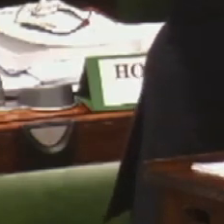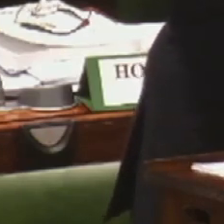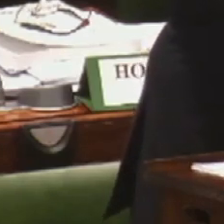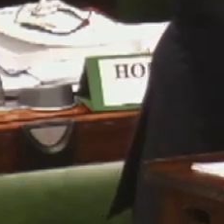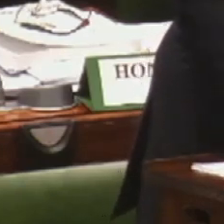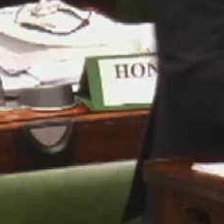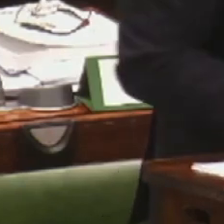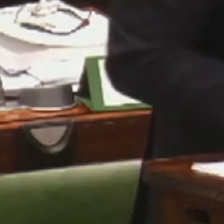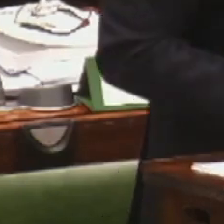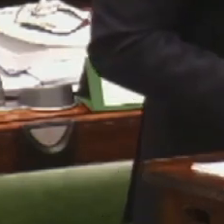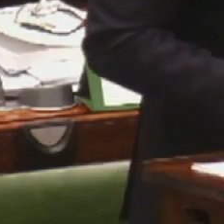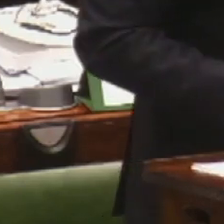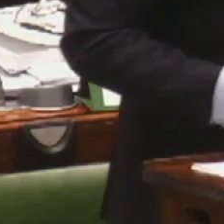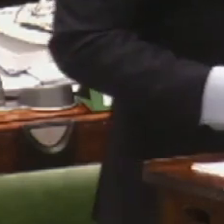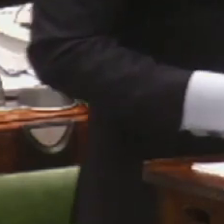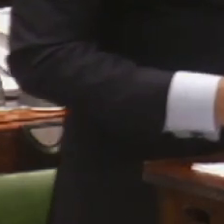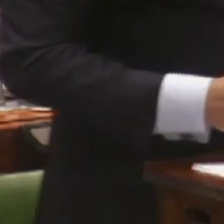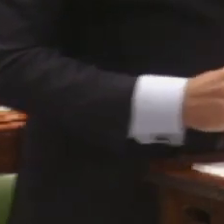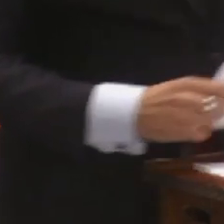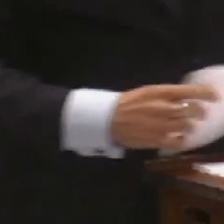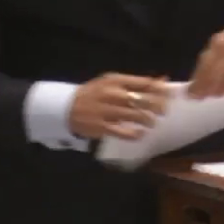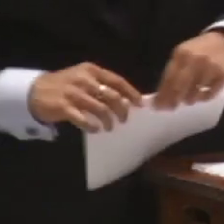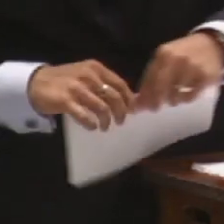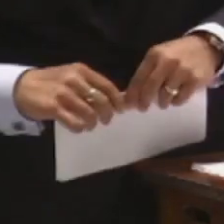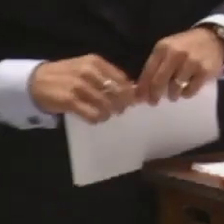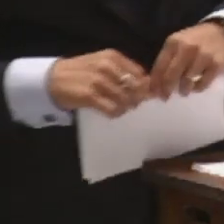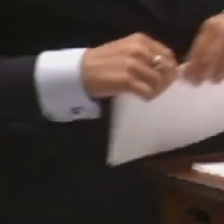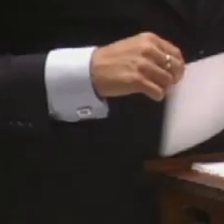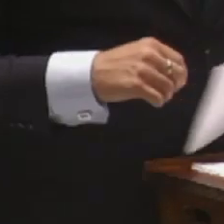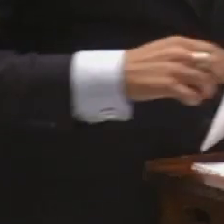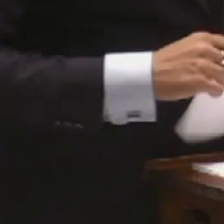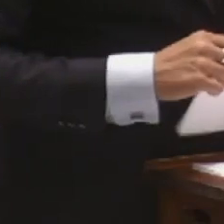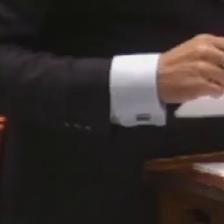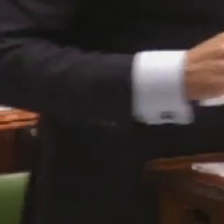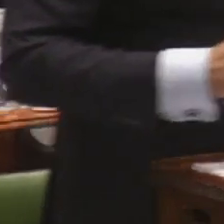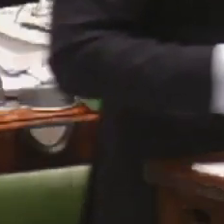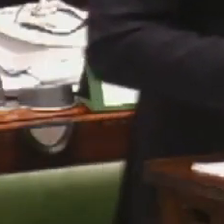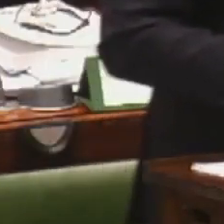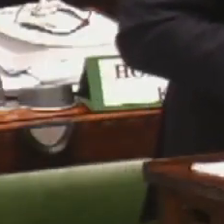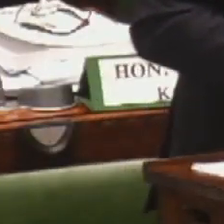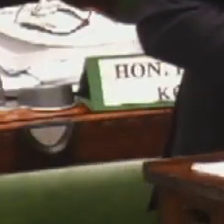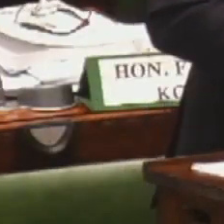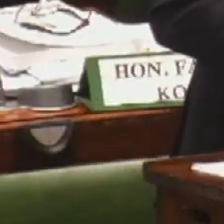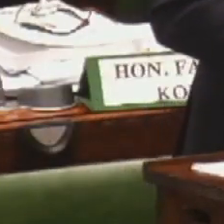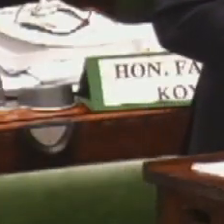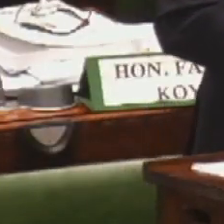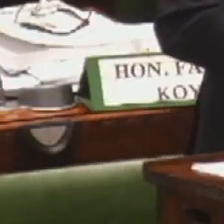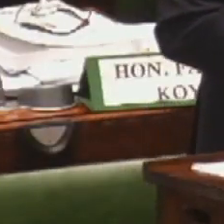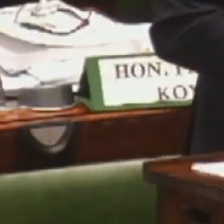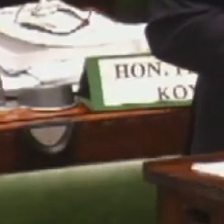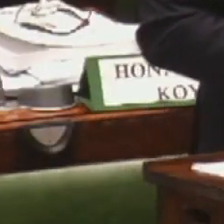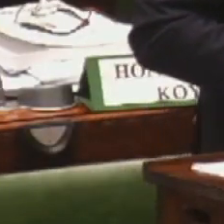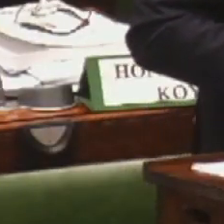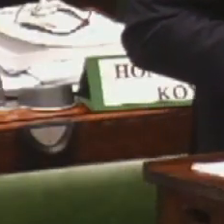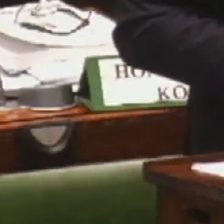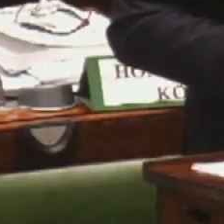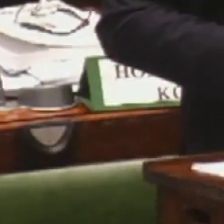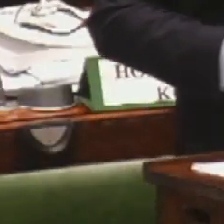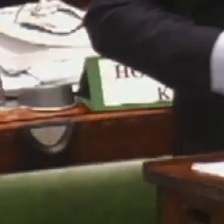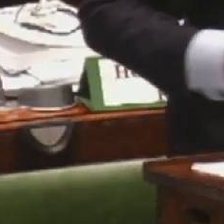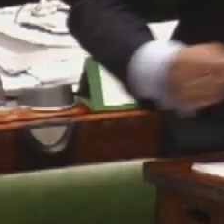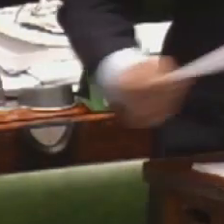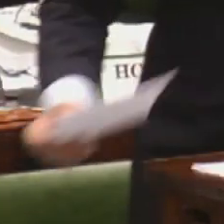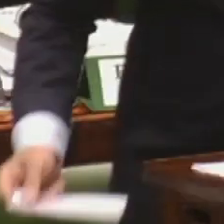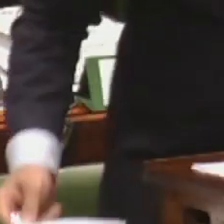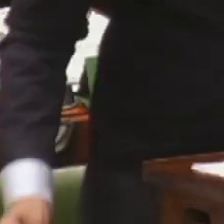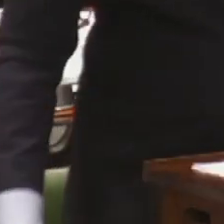man $50,000. Security or guitar, drum kit set. It's there. Read the detailed records. It's